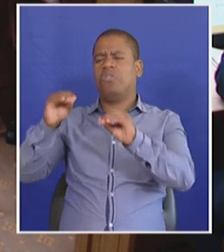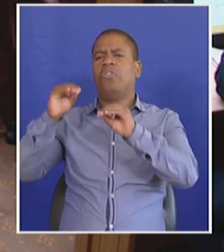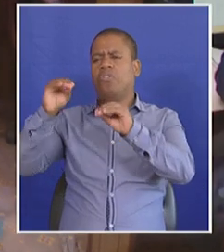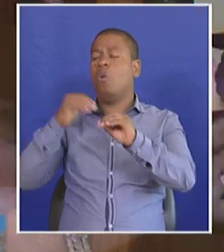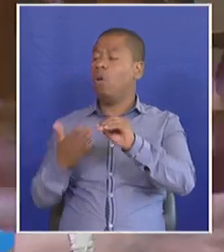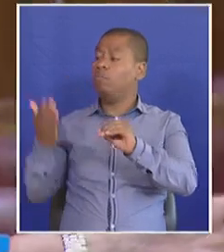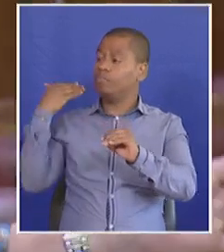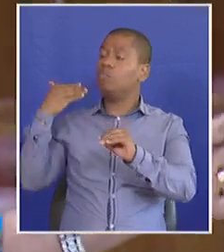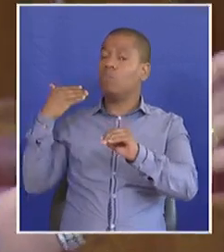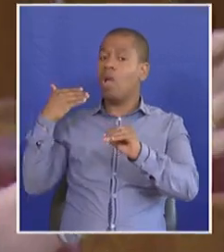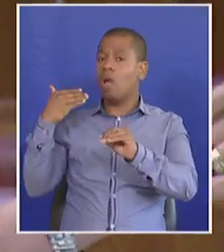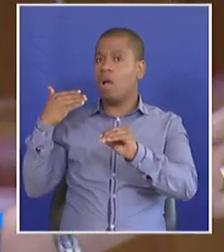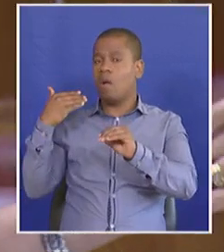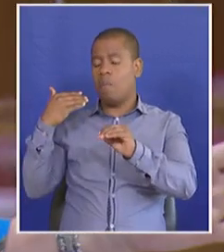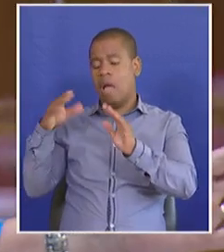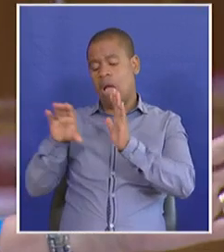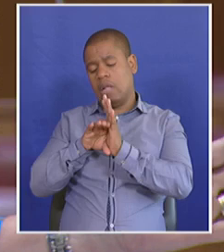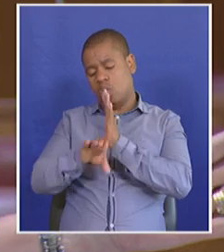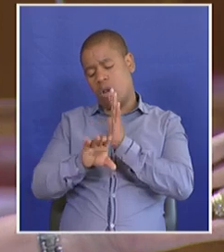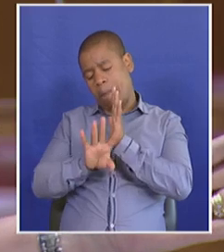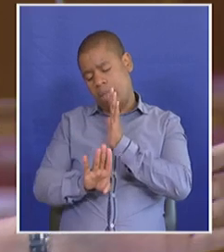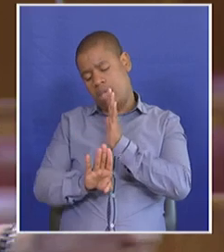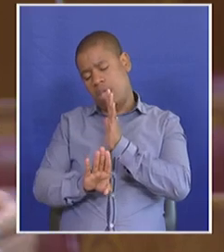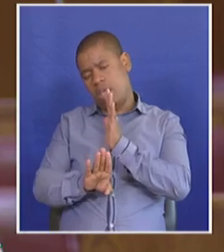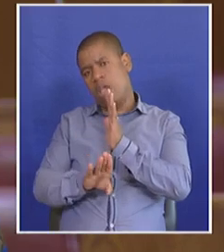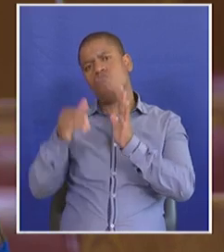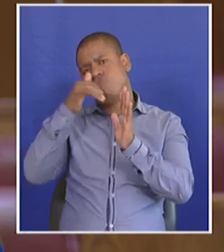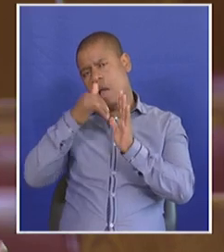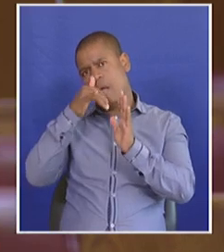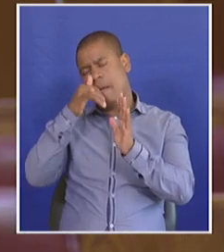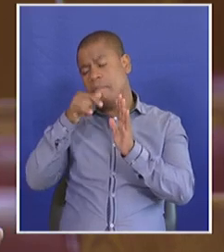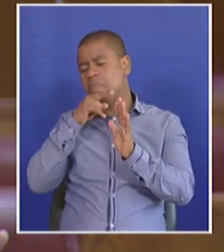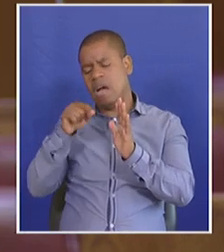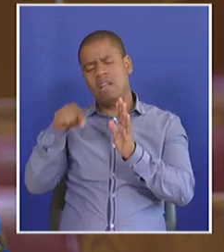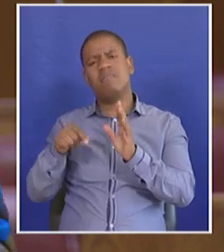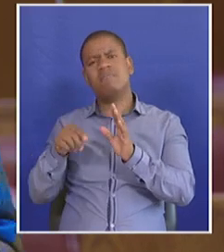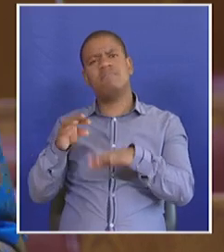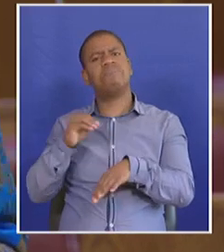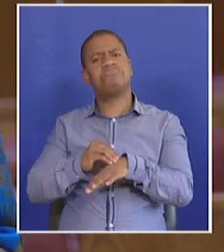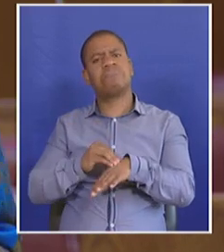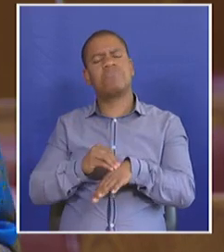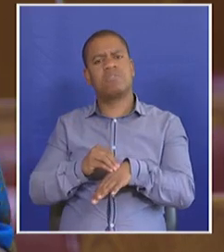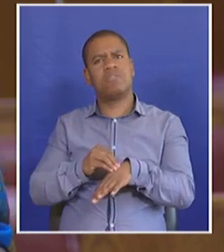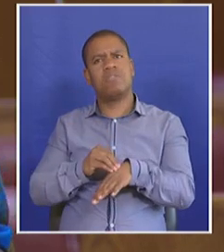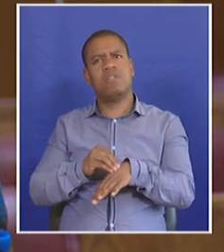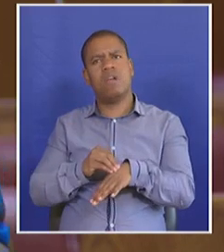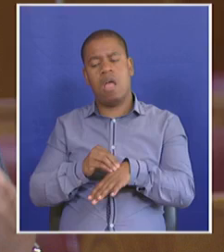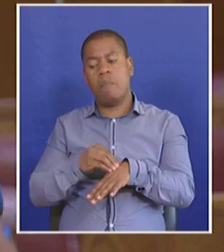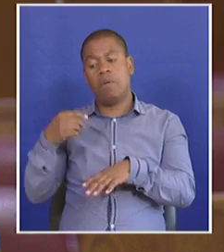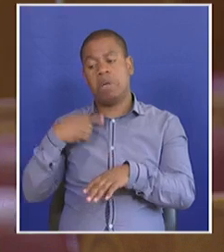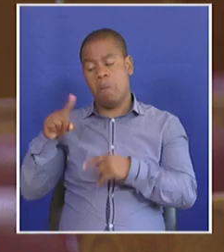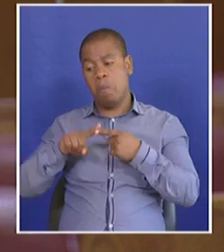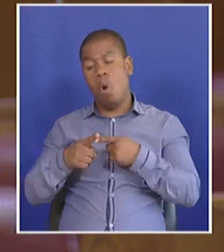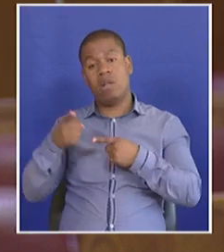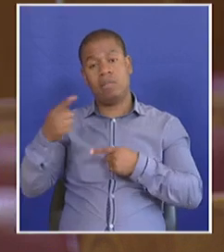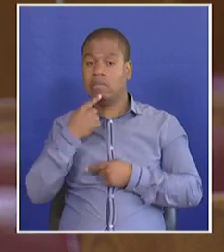was a category B crime and it didn't go down well. But the point that he is actually making, and where